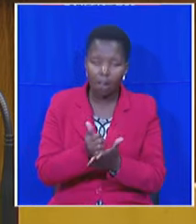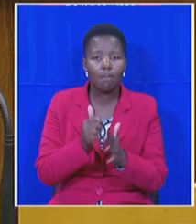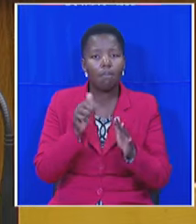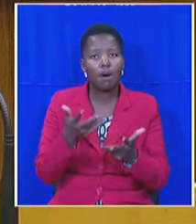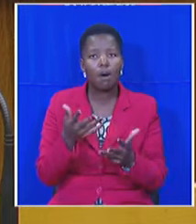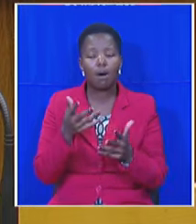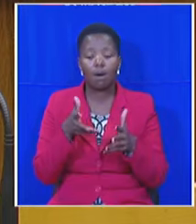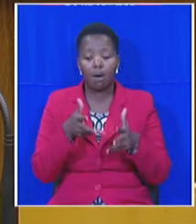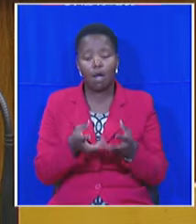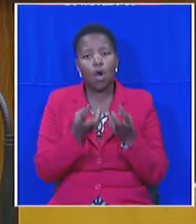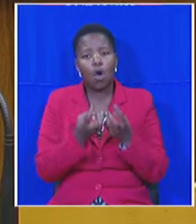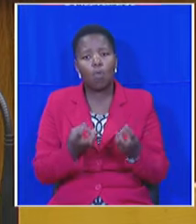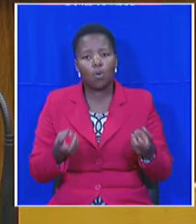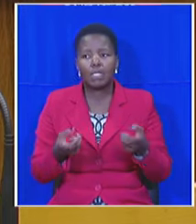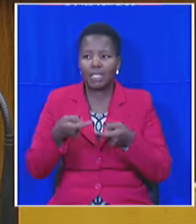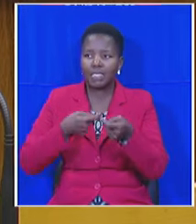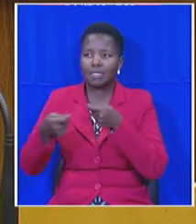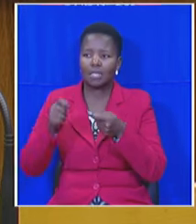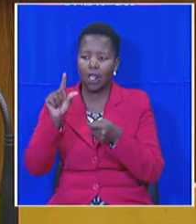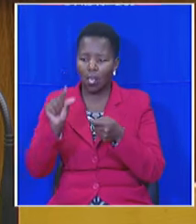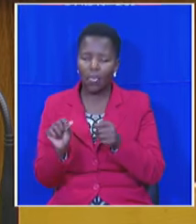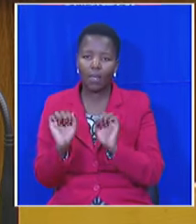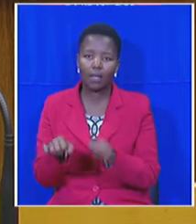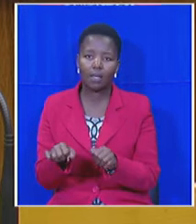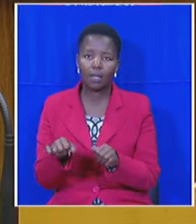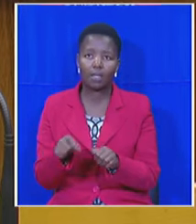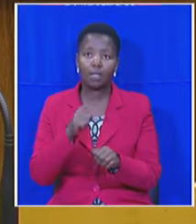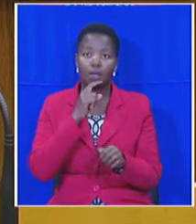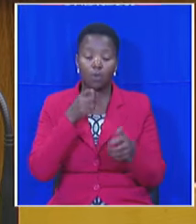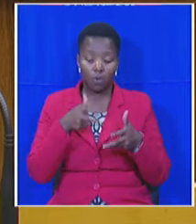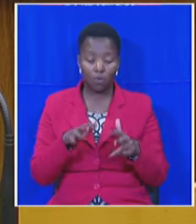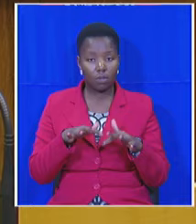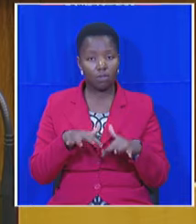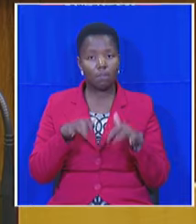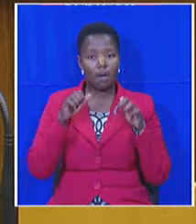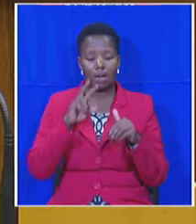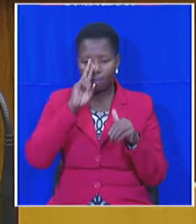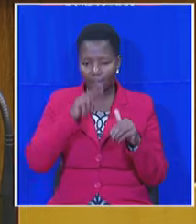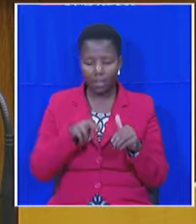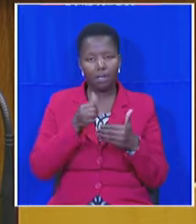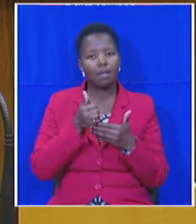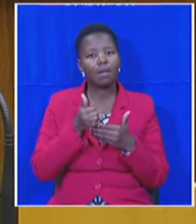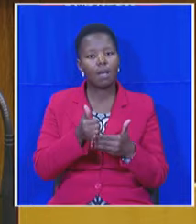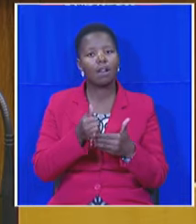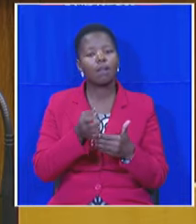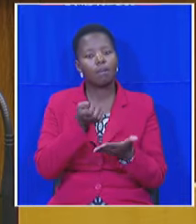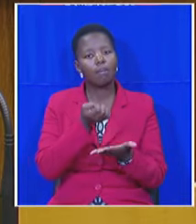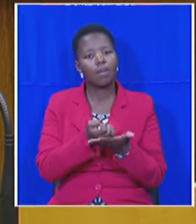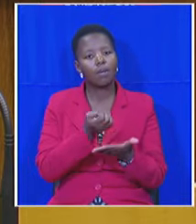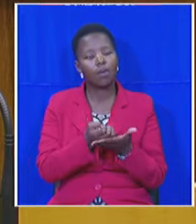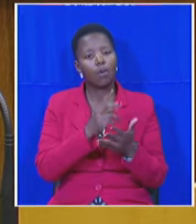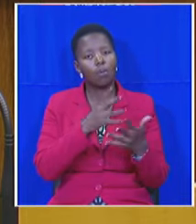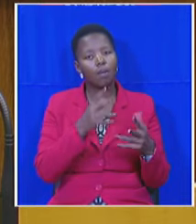our commodity prices. And we will use this platform to leverage the economic capacity of both the